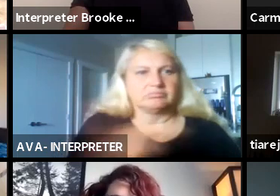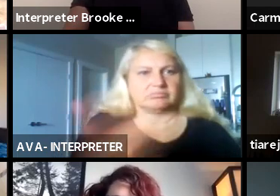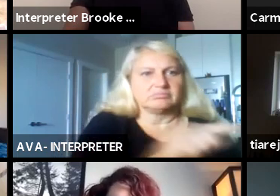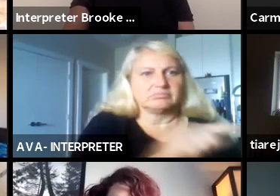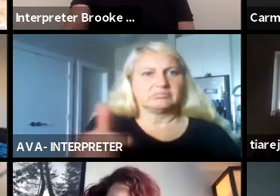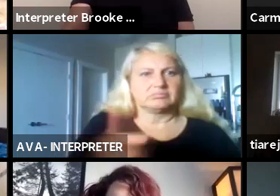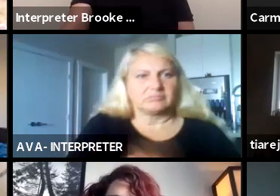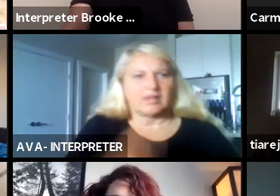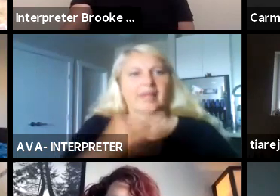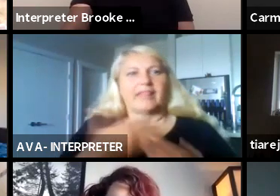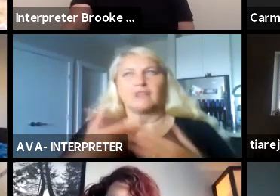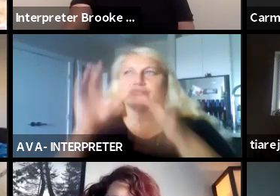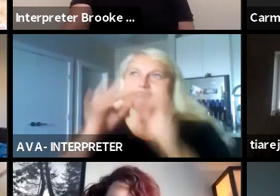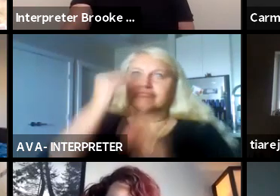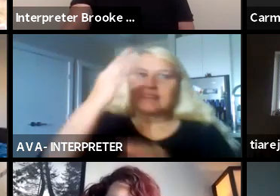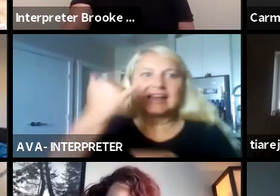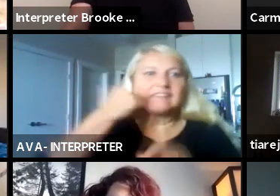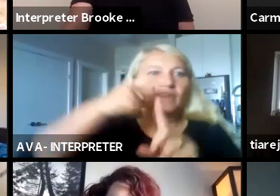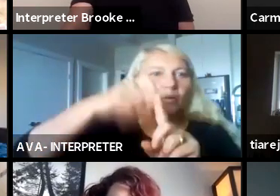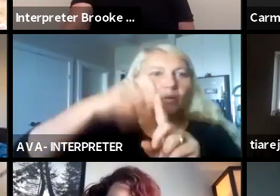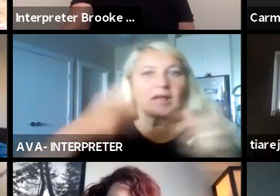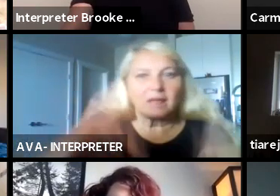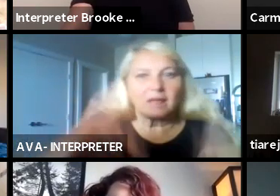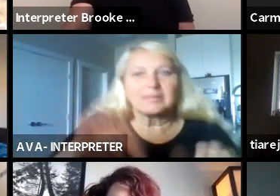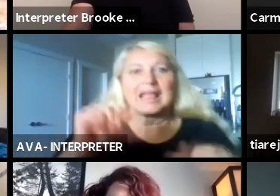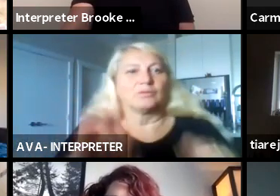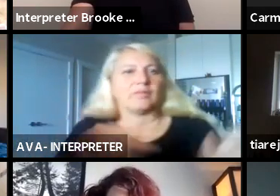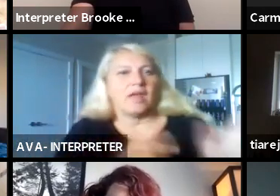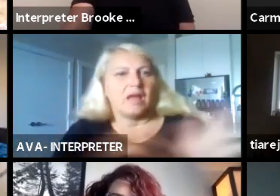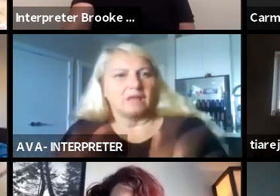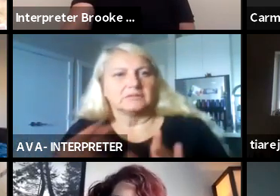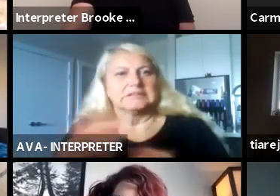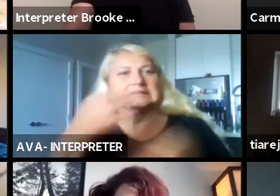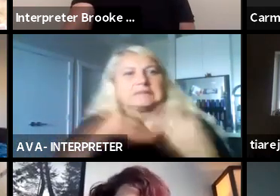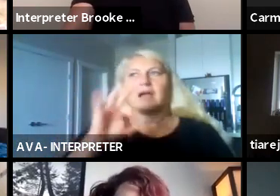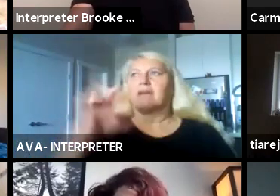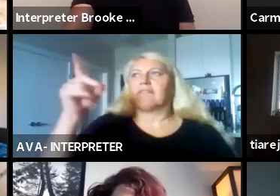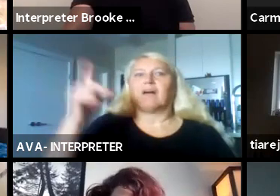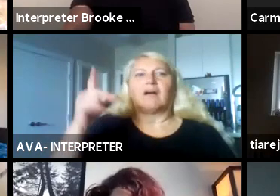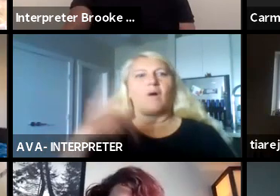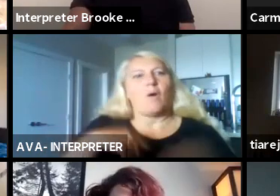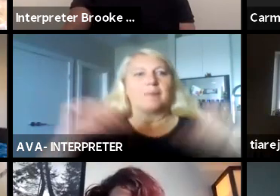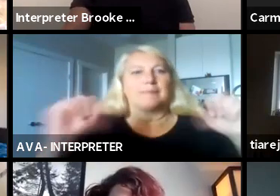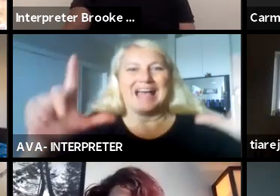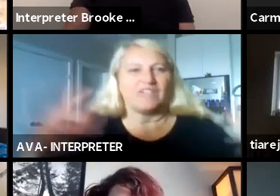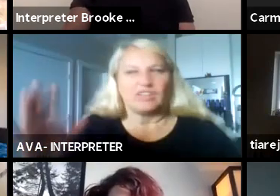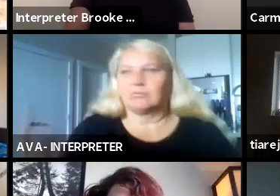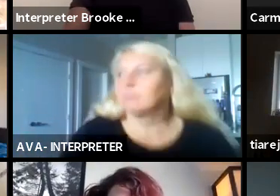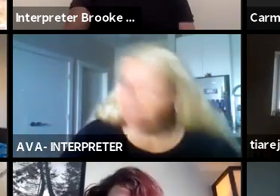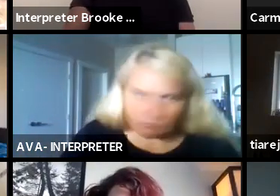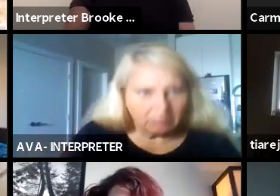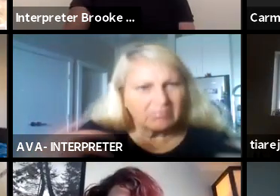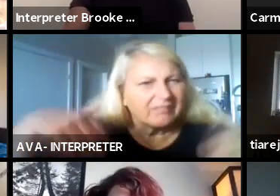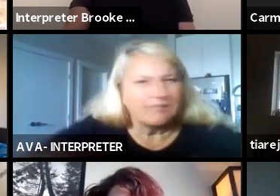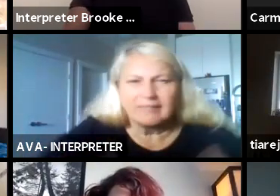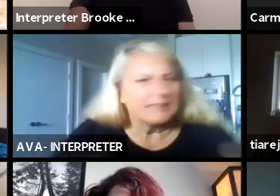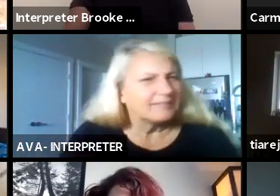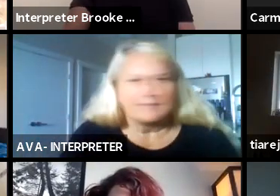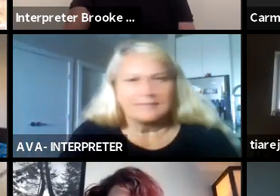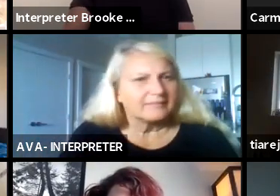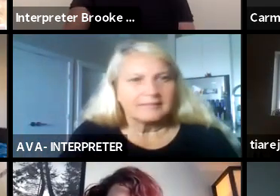place. I'm going to take a moment now. Yes! I take a moment now to acknowledge that